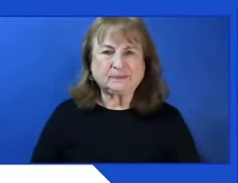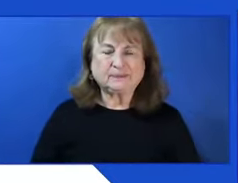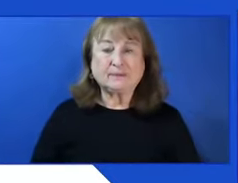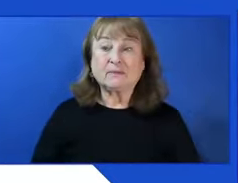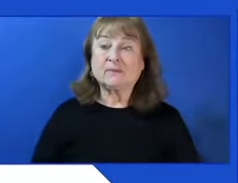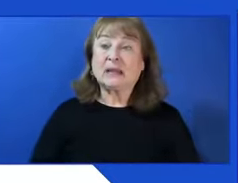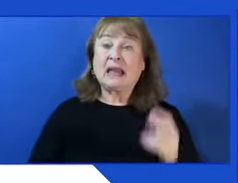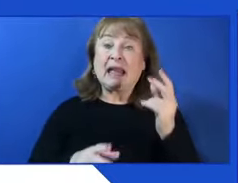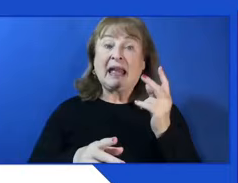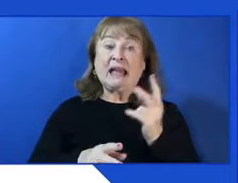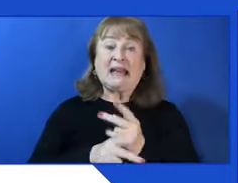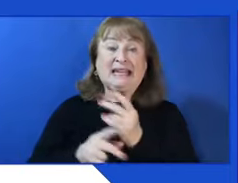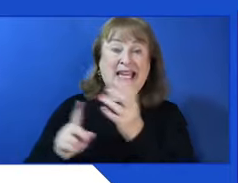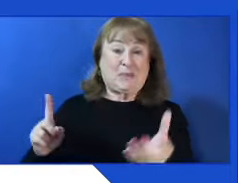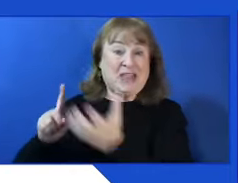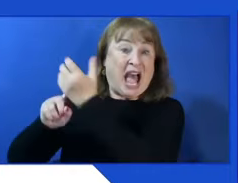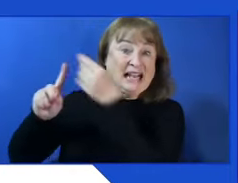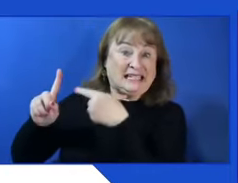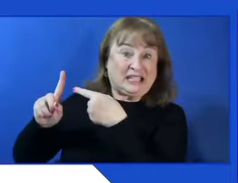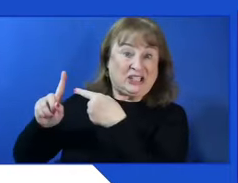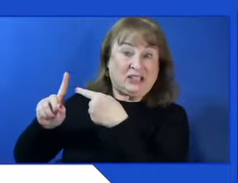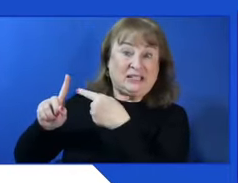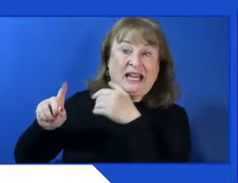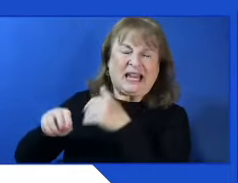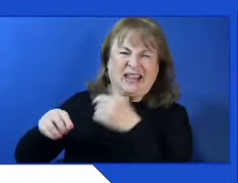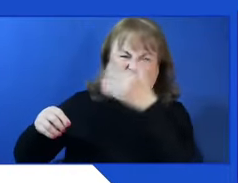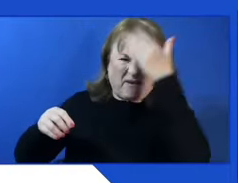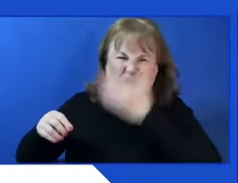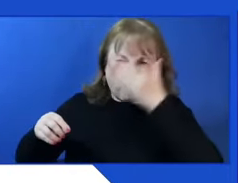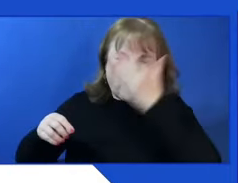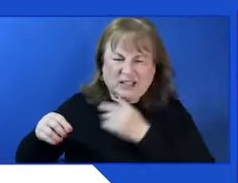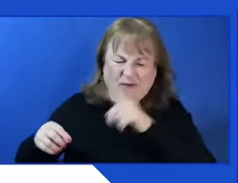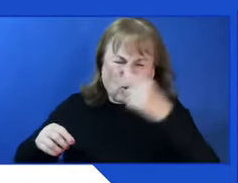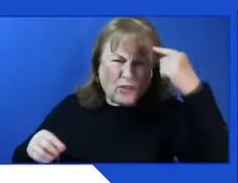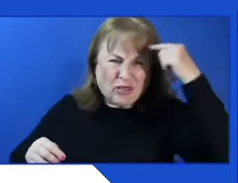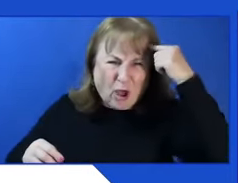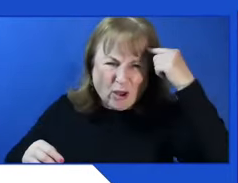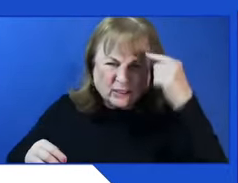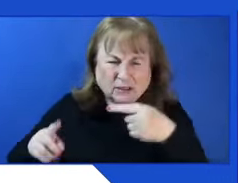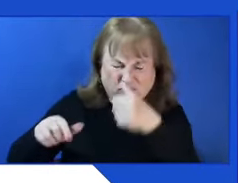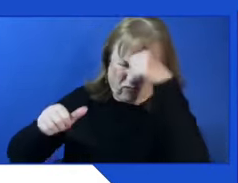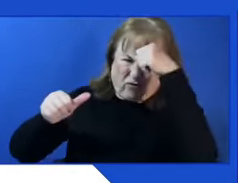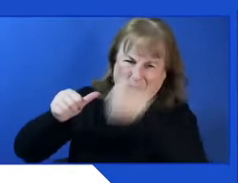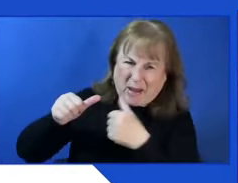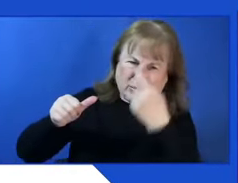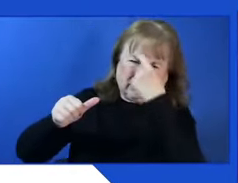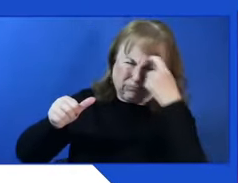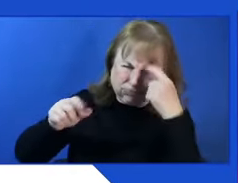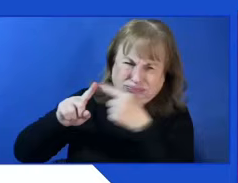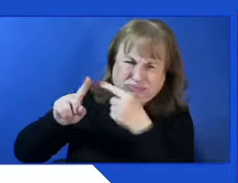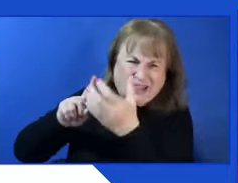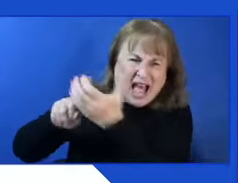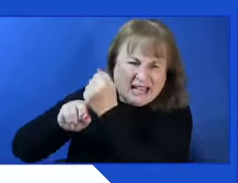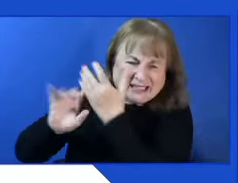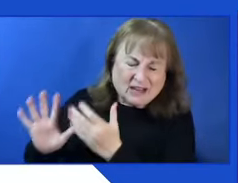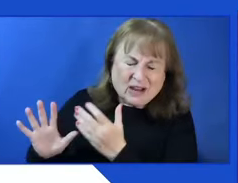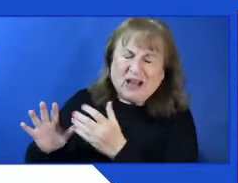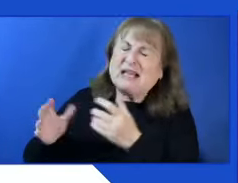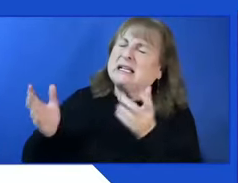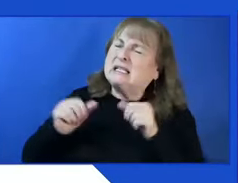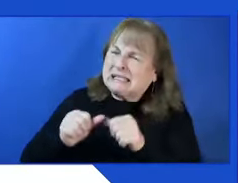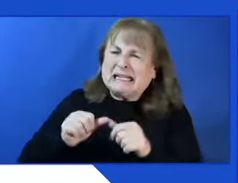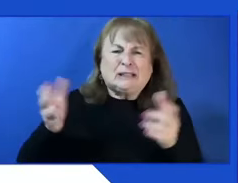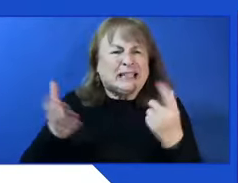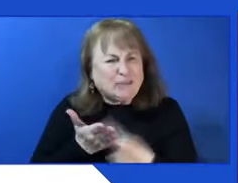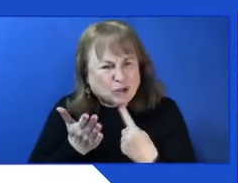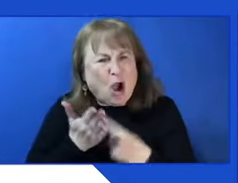Keep the hostages in the forefront of our thoughts and actions, in our conversations and on our social media